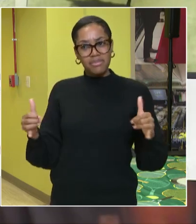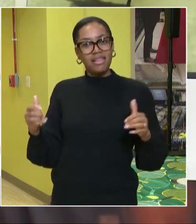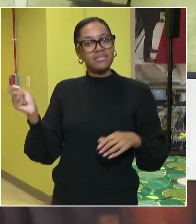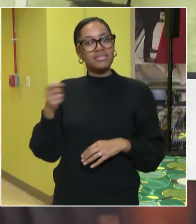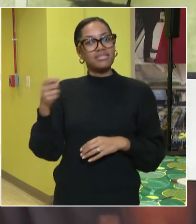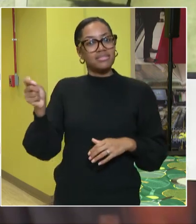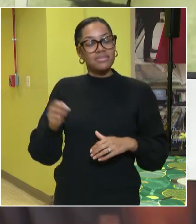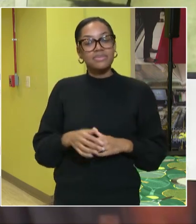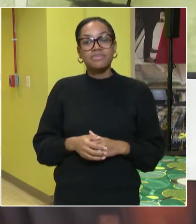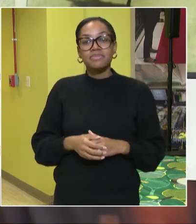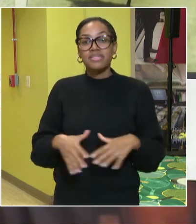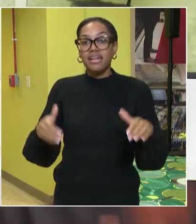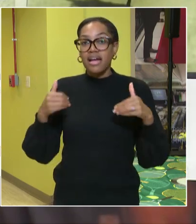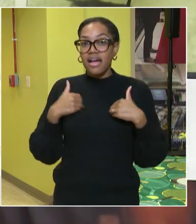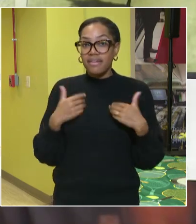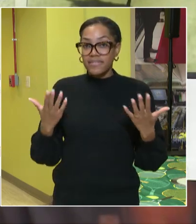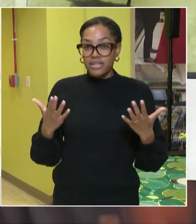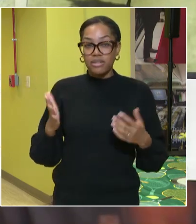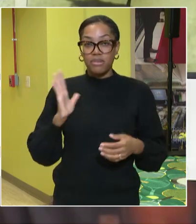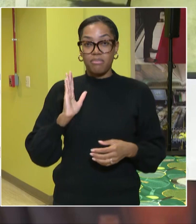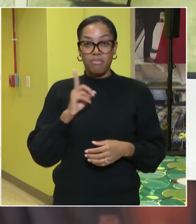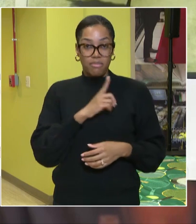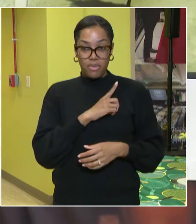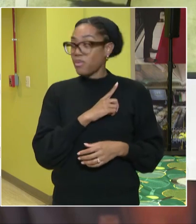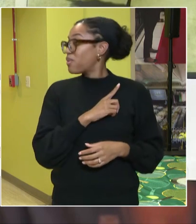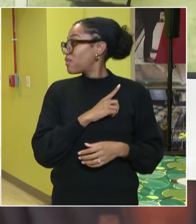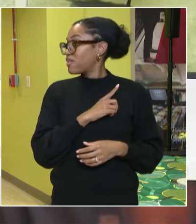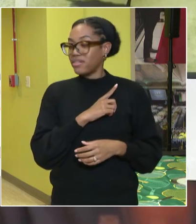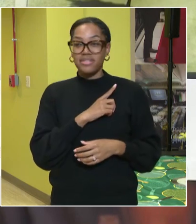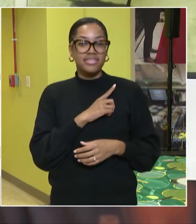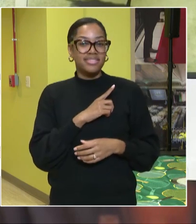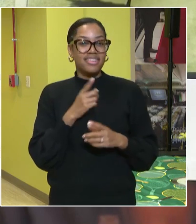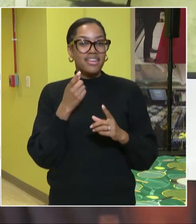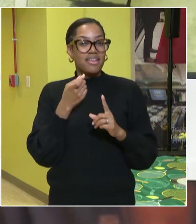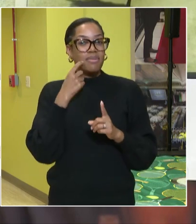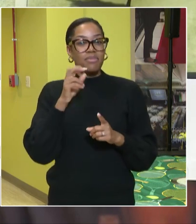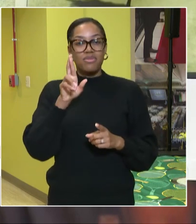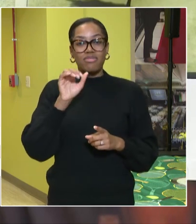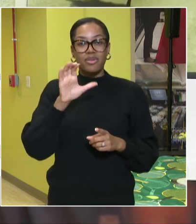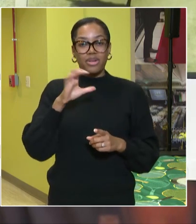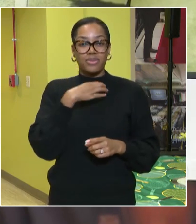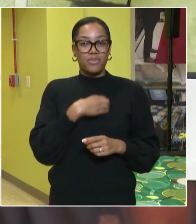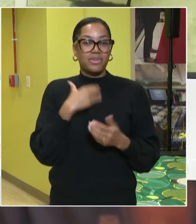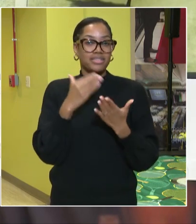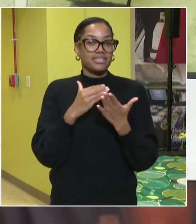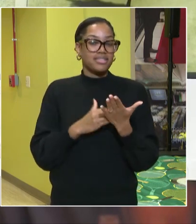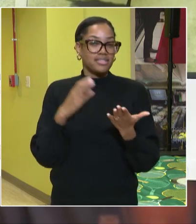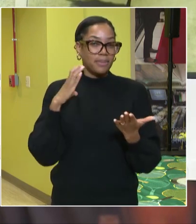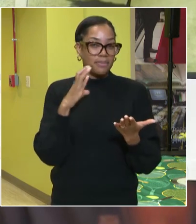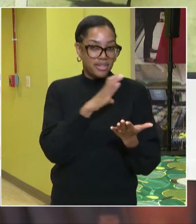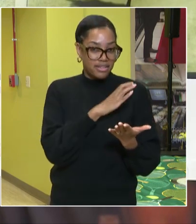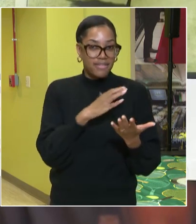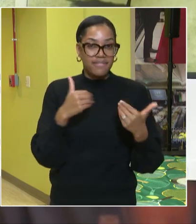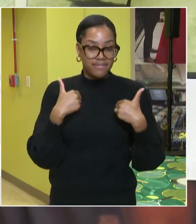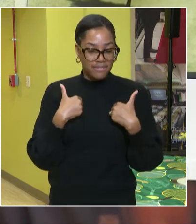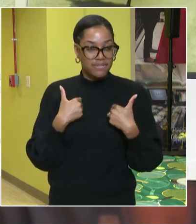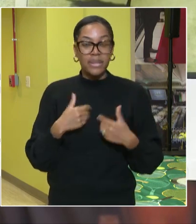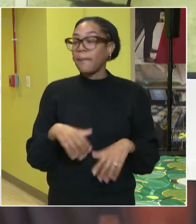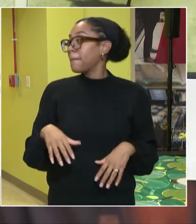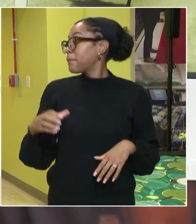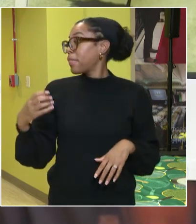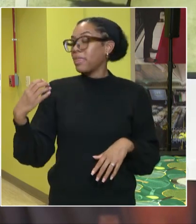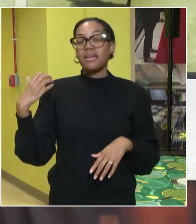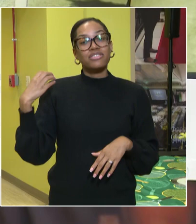I have here also the board of the Recreation Wish List Committee, our chair,